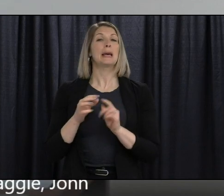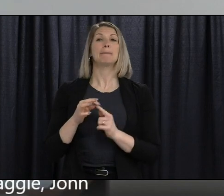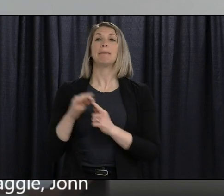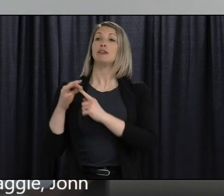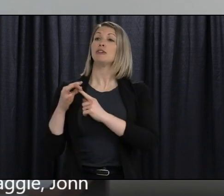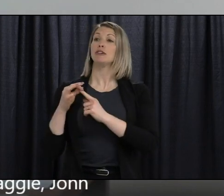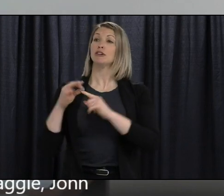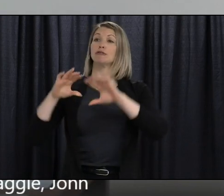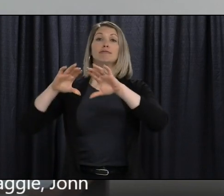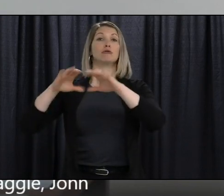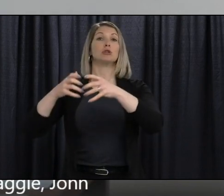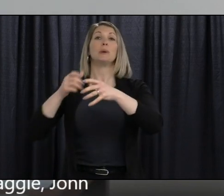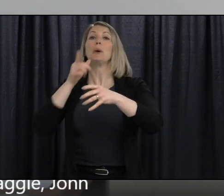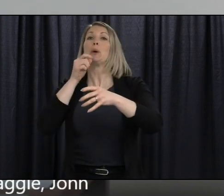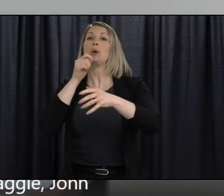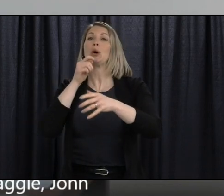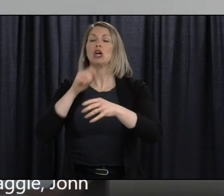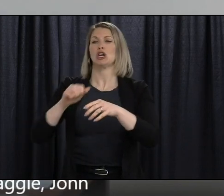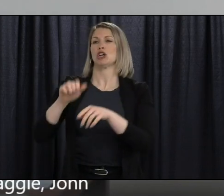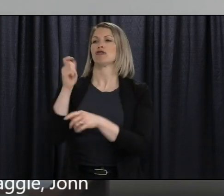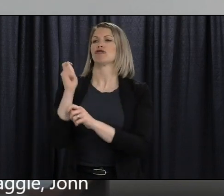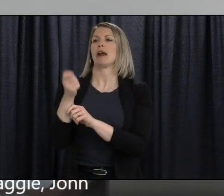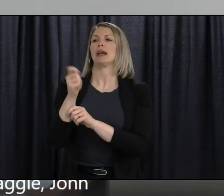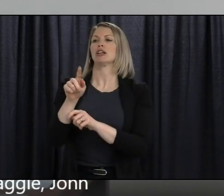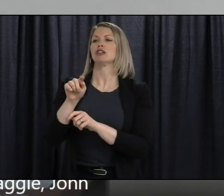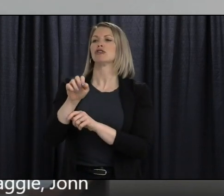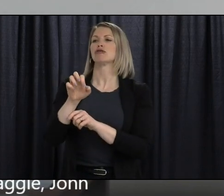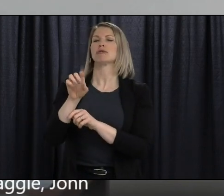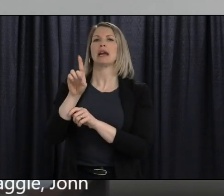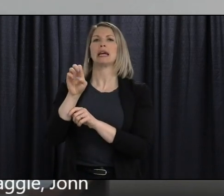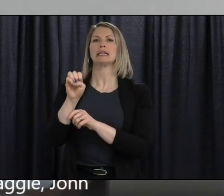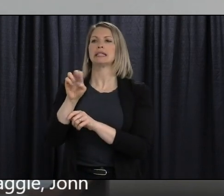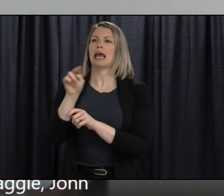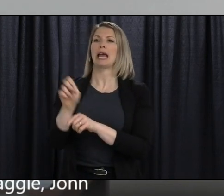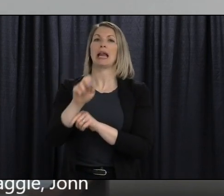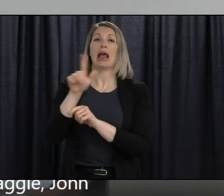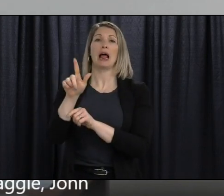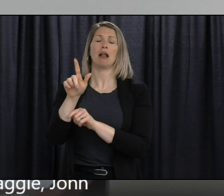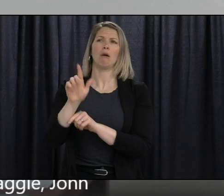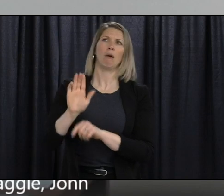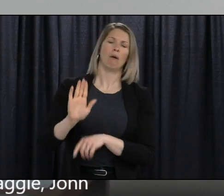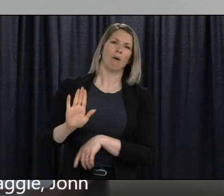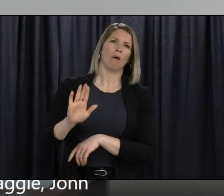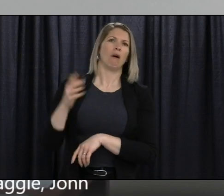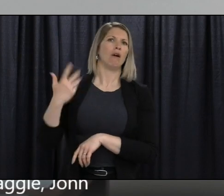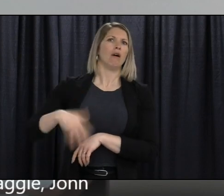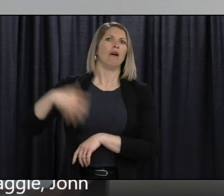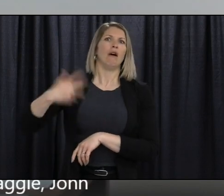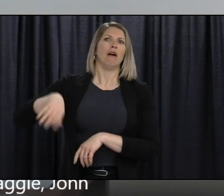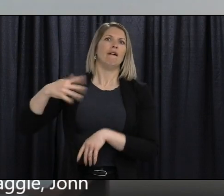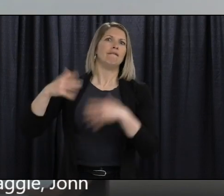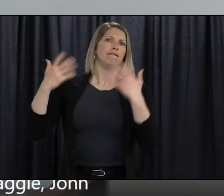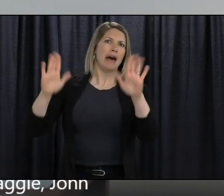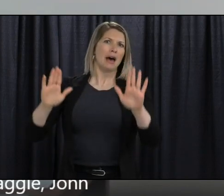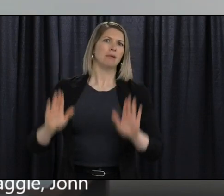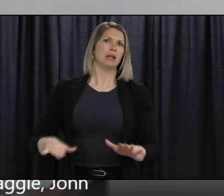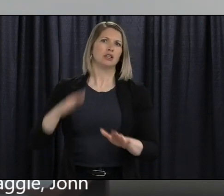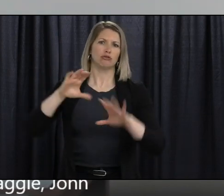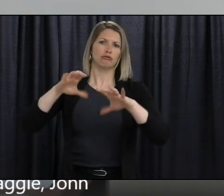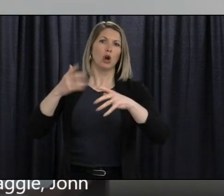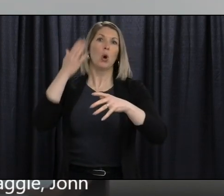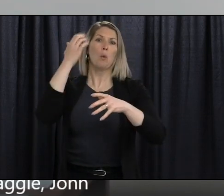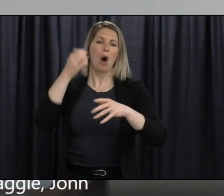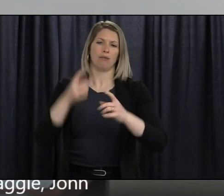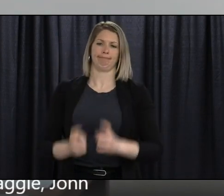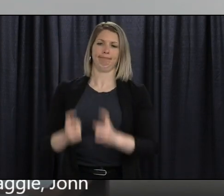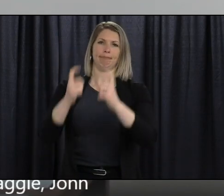very generous donation today of $15,000, half of which they want to send to the community food sharing group